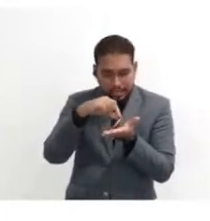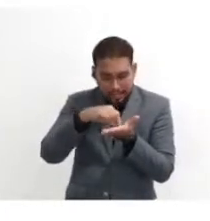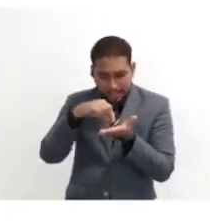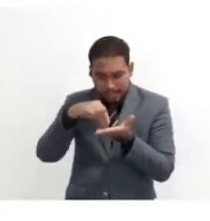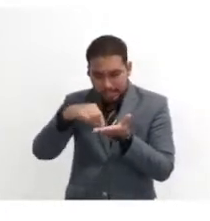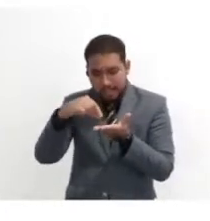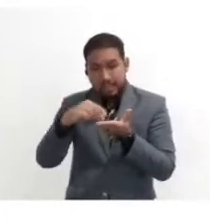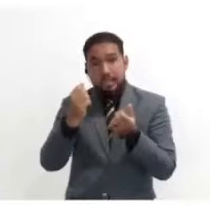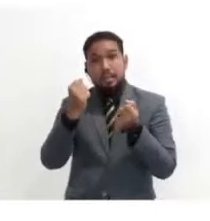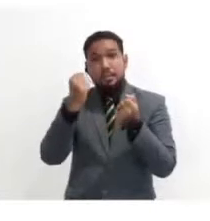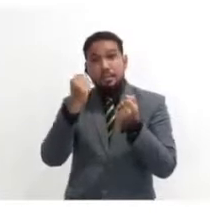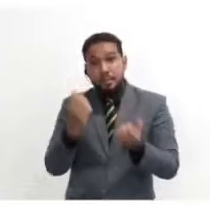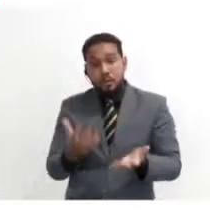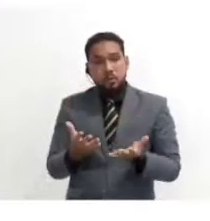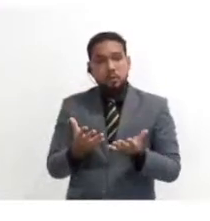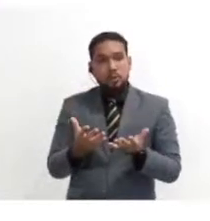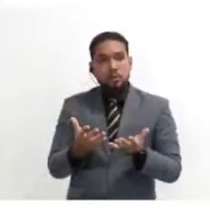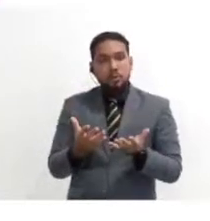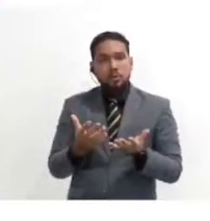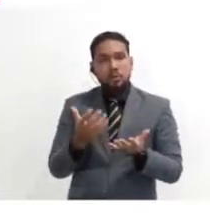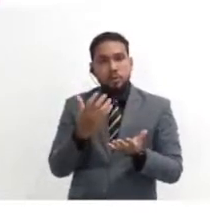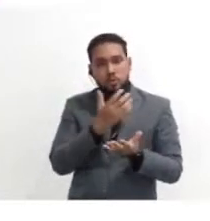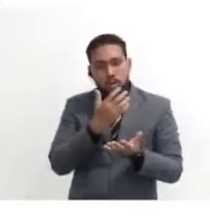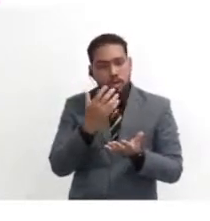them. It's pretty astounding.